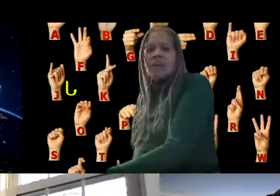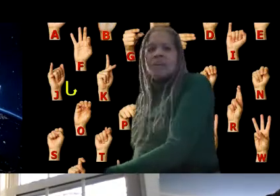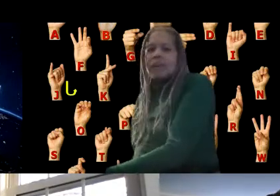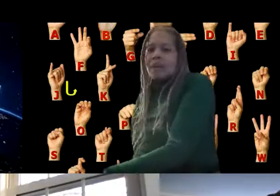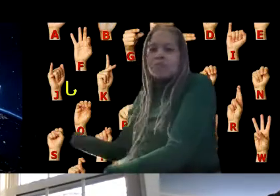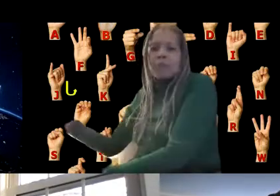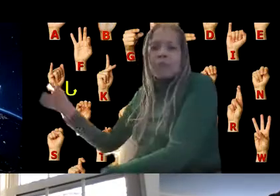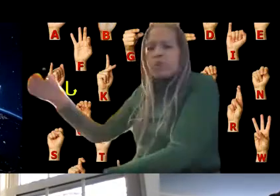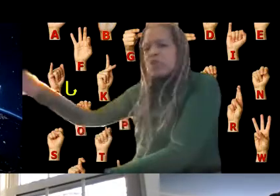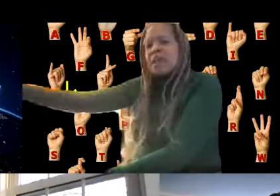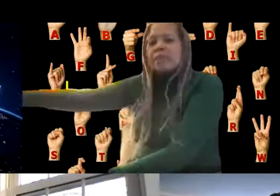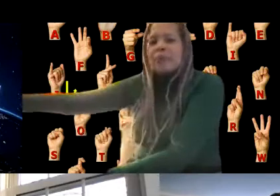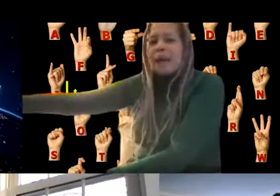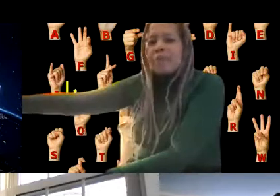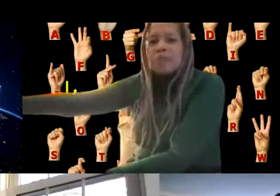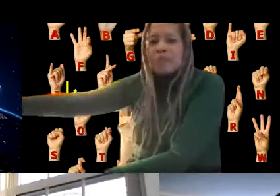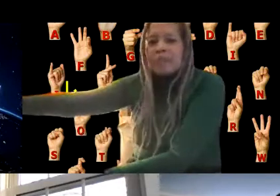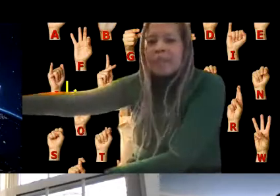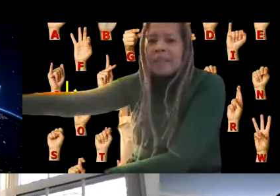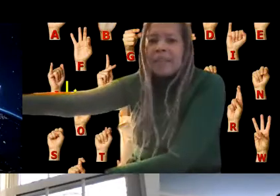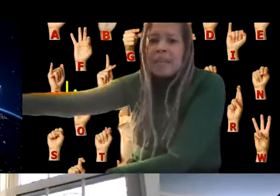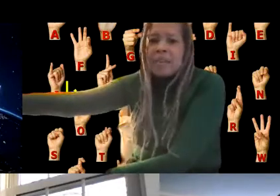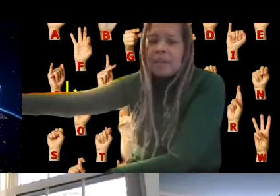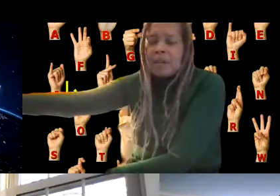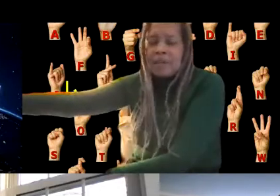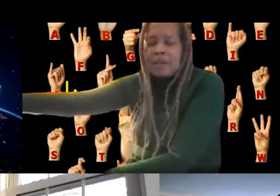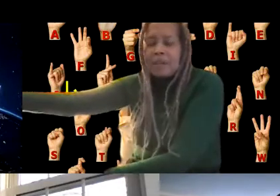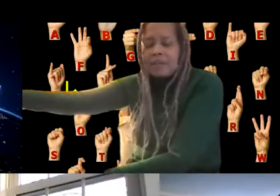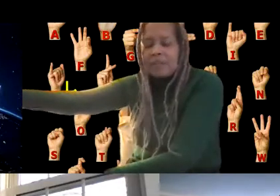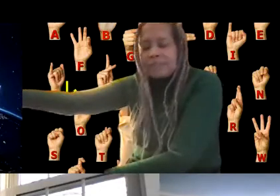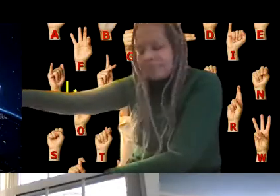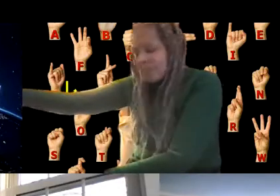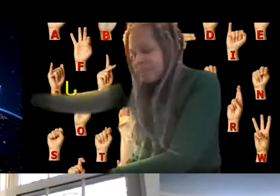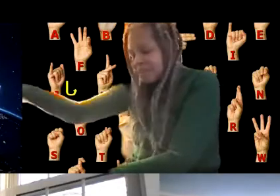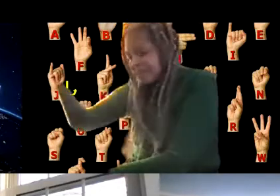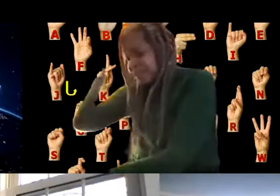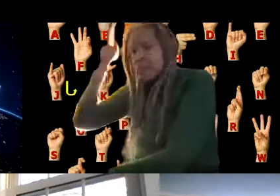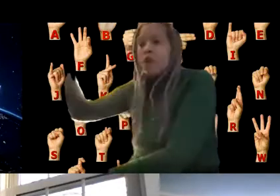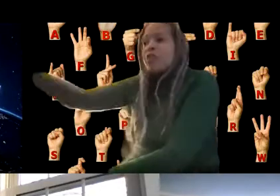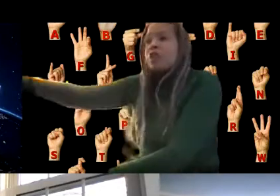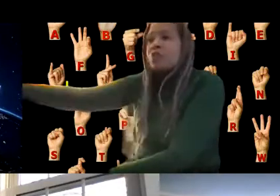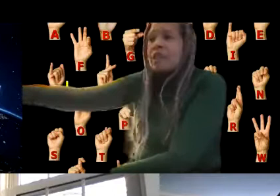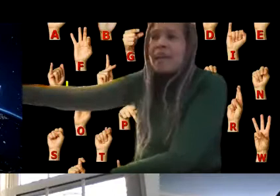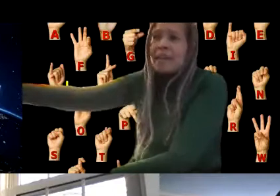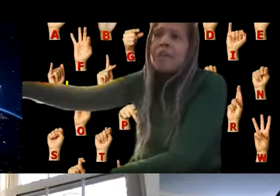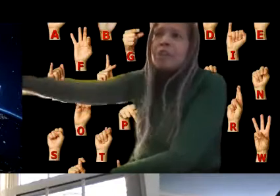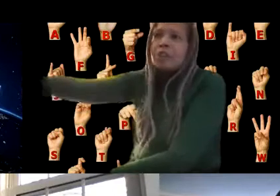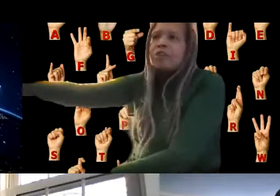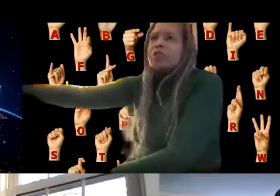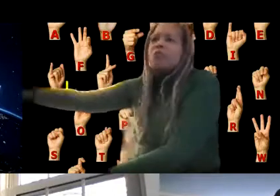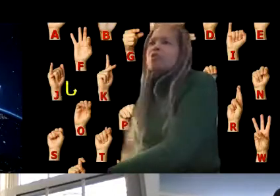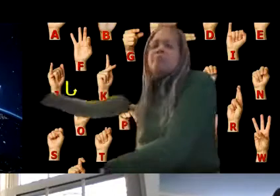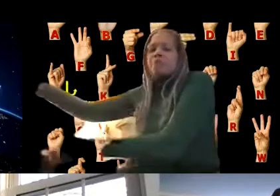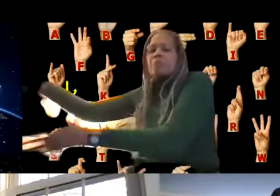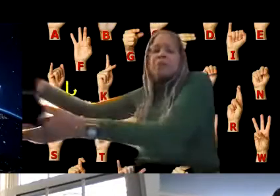hair, came from the worst side of the Bible. The Cain and Abel, I can't think of the father goes